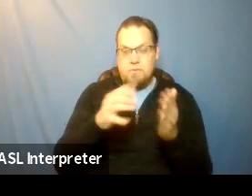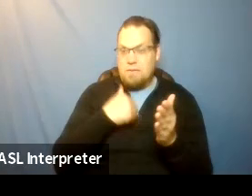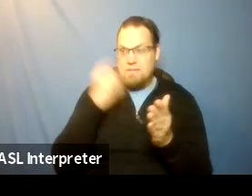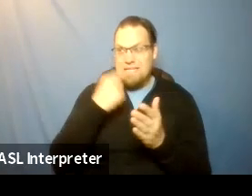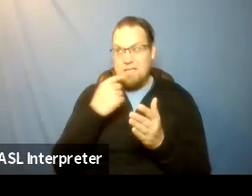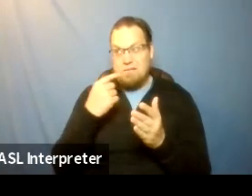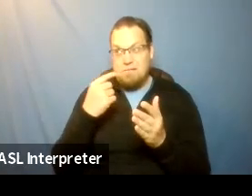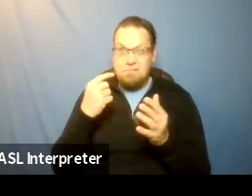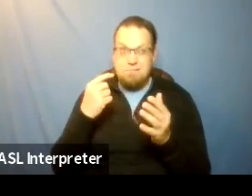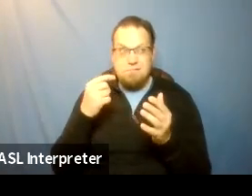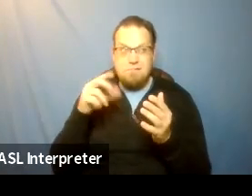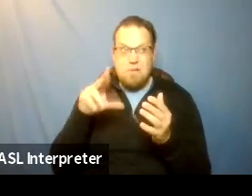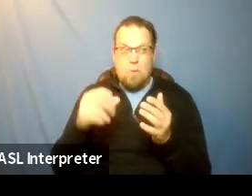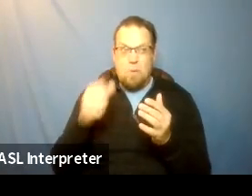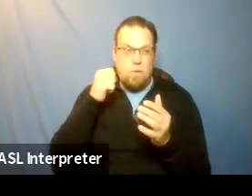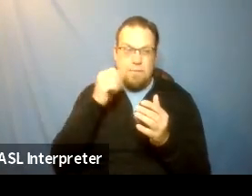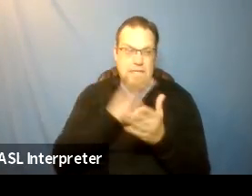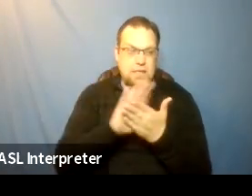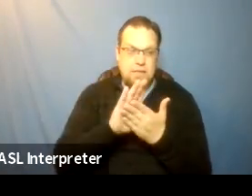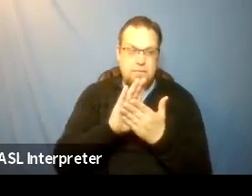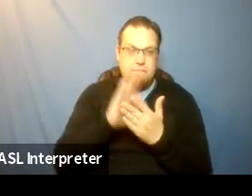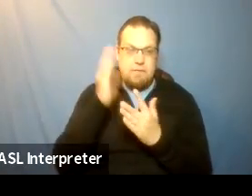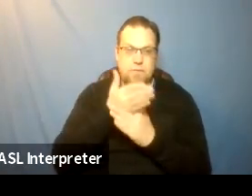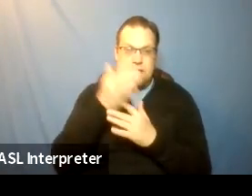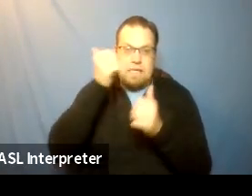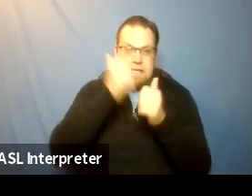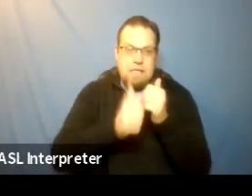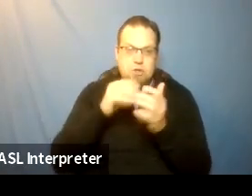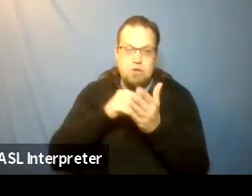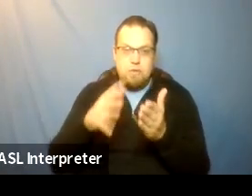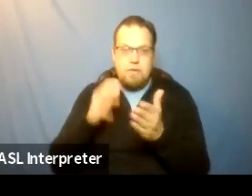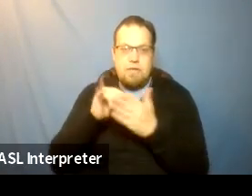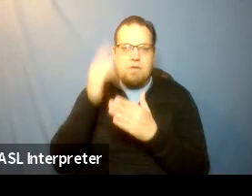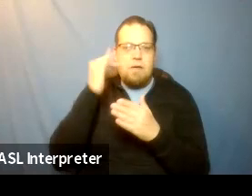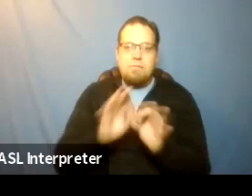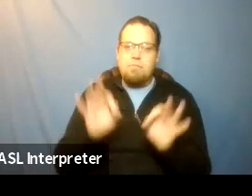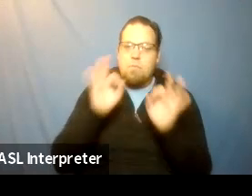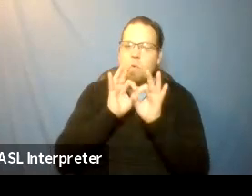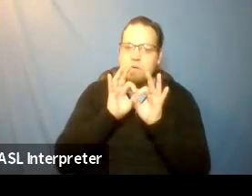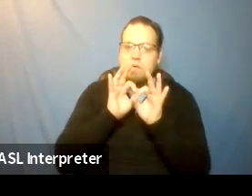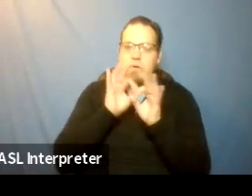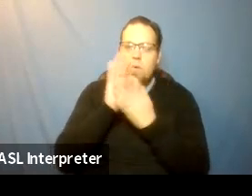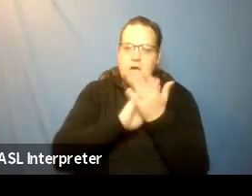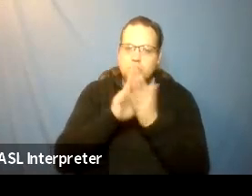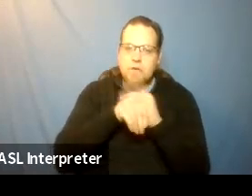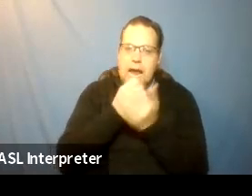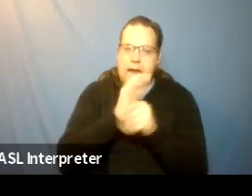no, that it's not going to be clean between each student. That's why it'll be important that we wash our hands well each